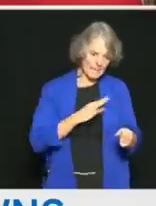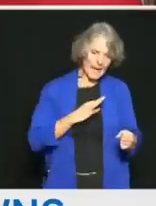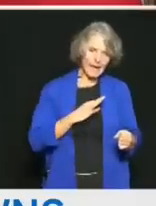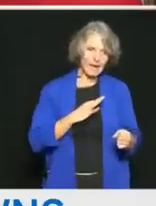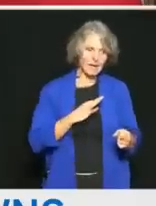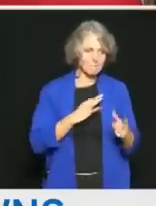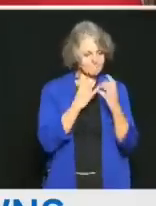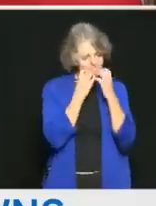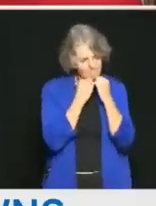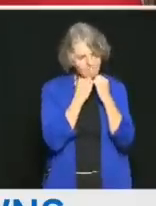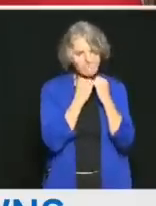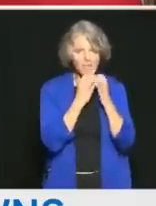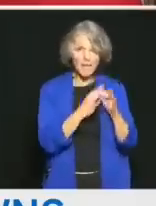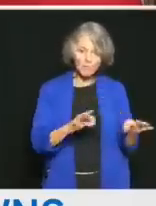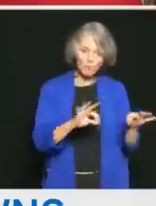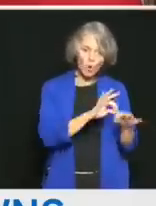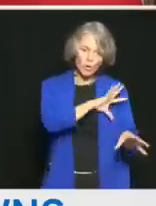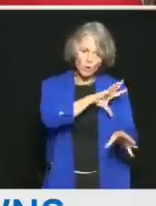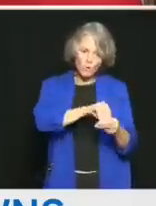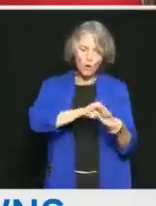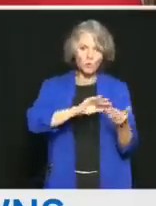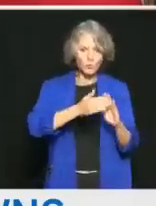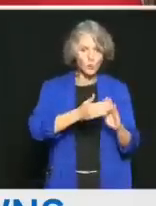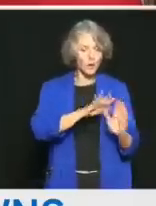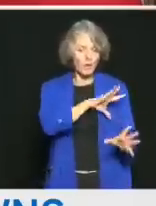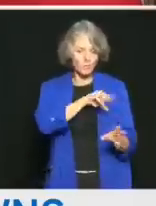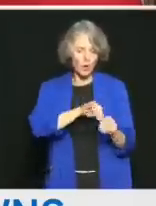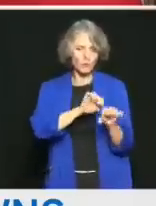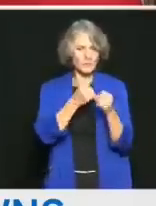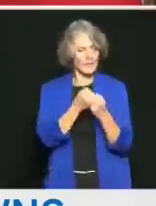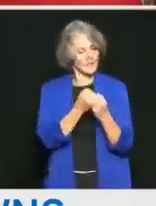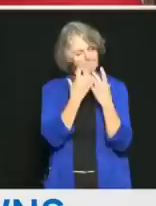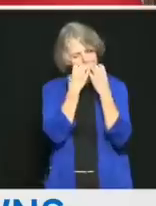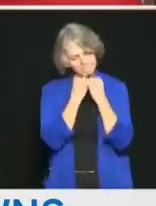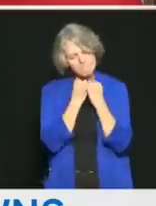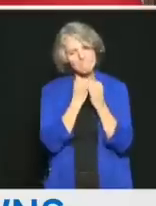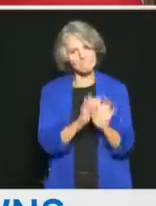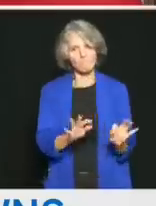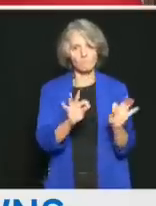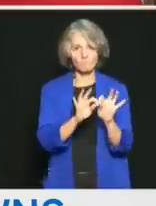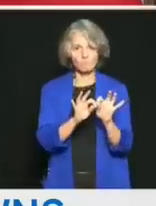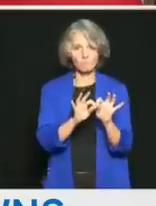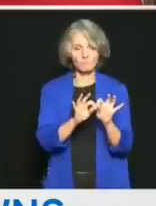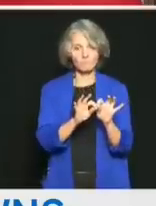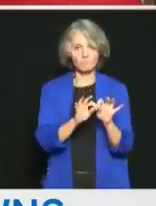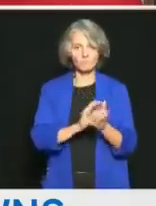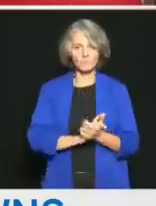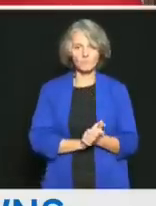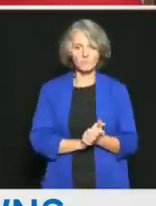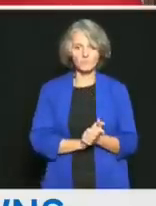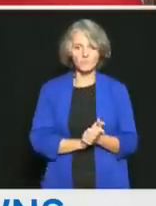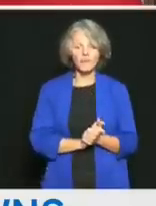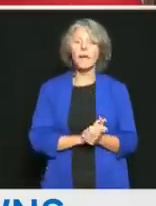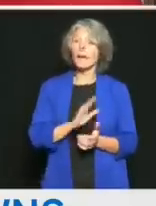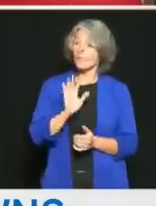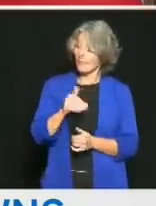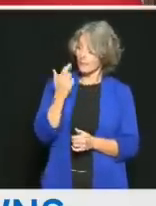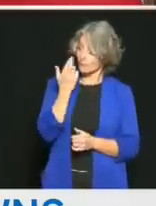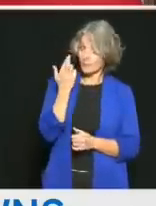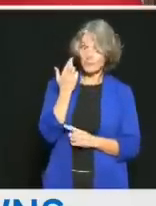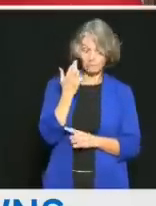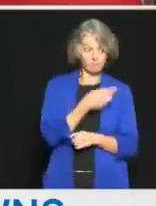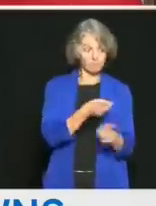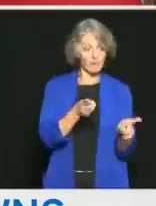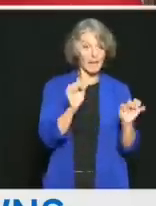are to our communities, to our society. And that's why the measures that businesses can